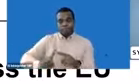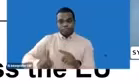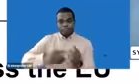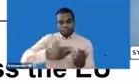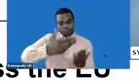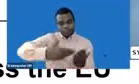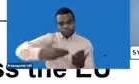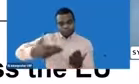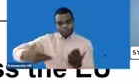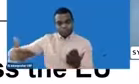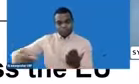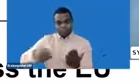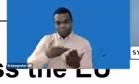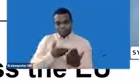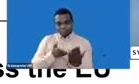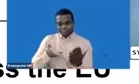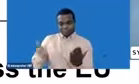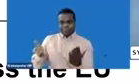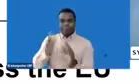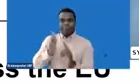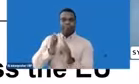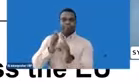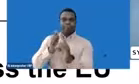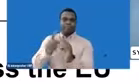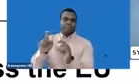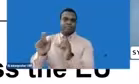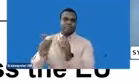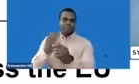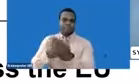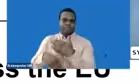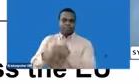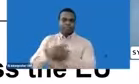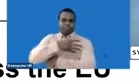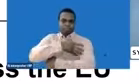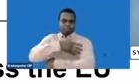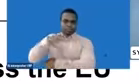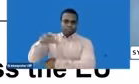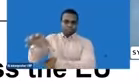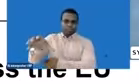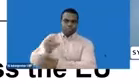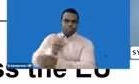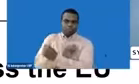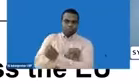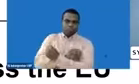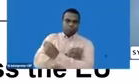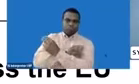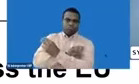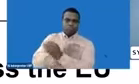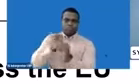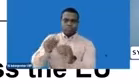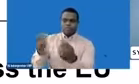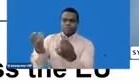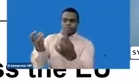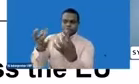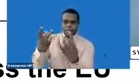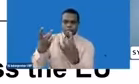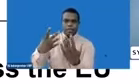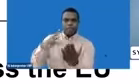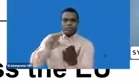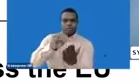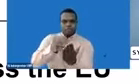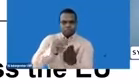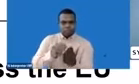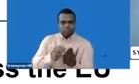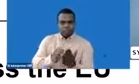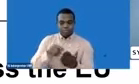consist into 4 documents: a toolkit, a repository of best practices, a curriculum model, and practical